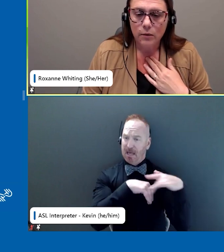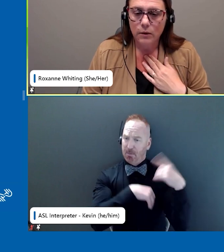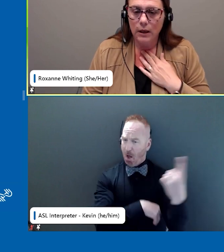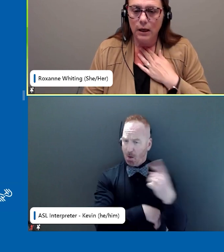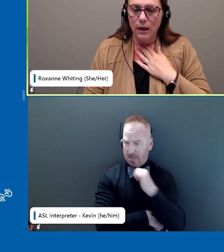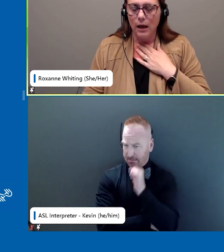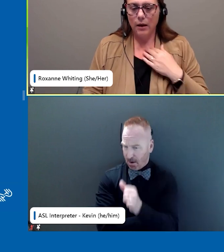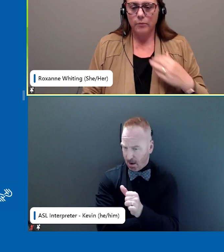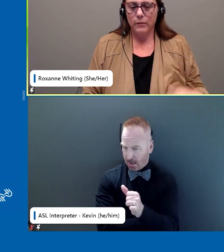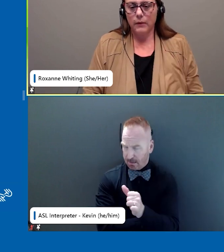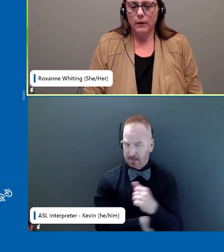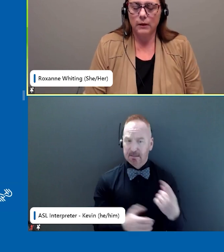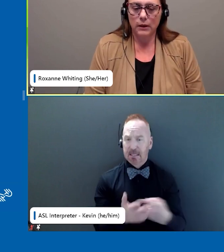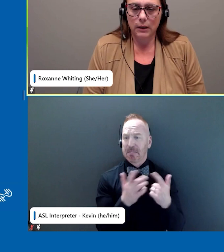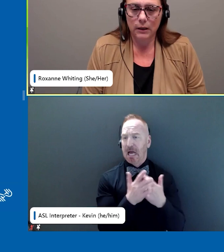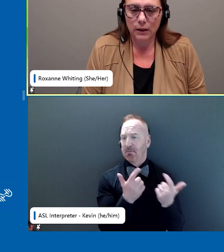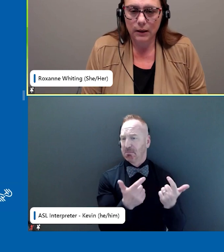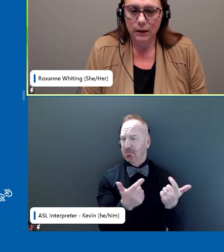So